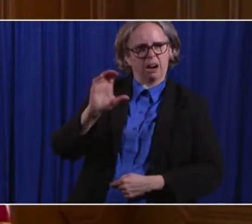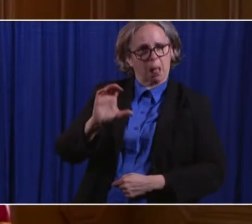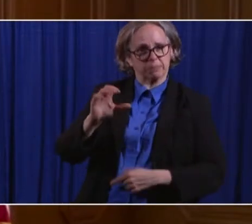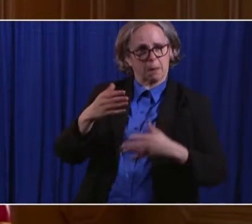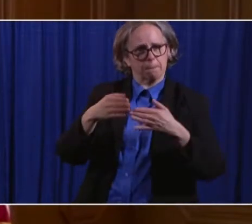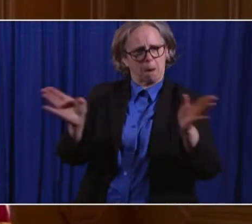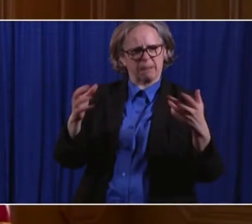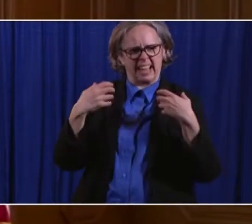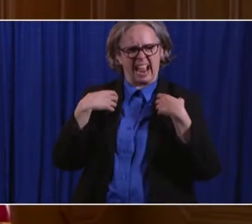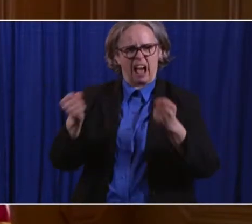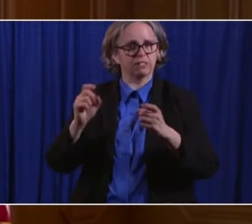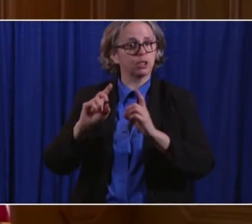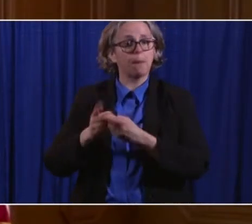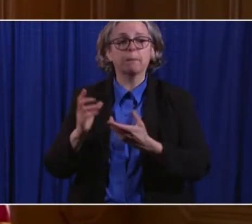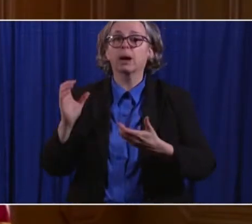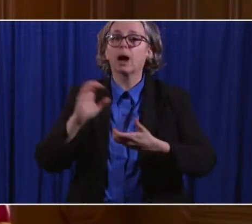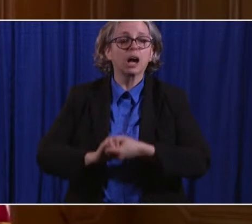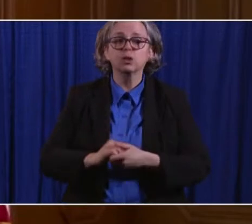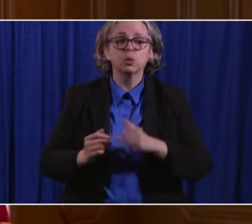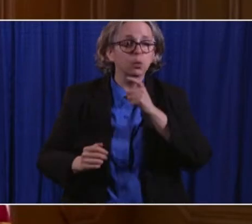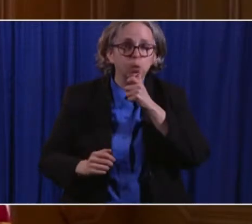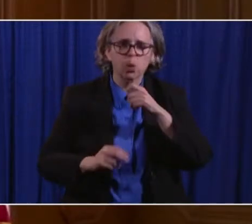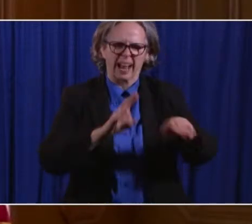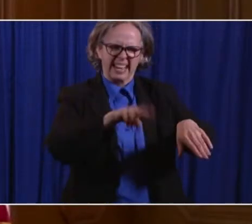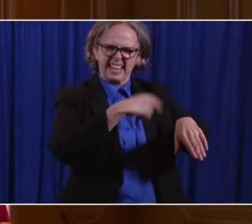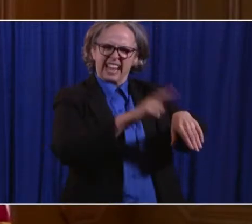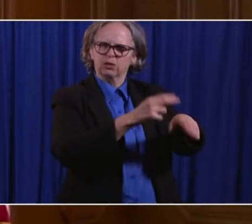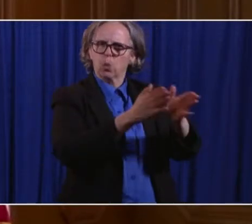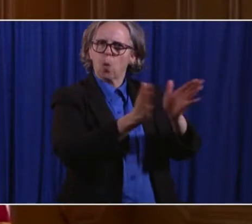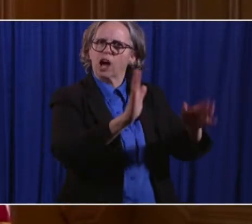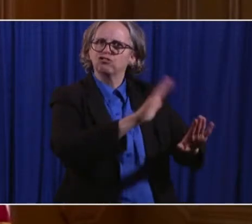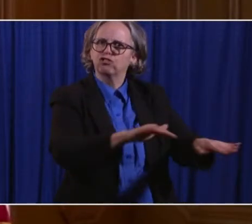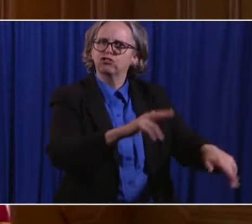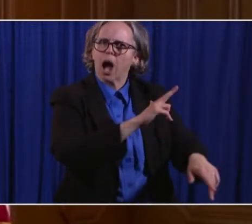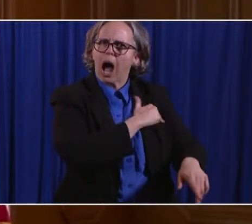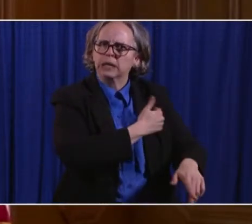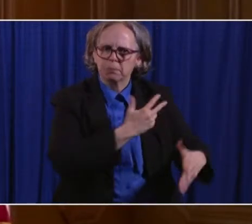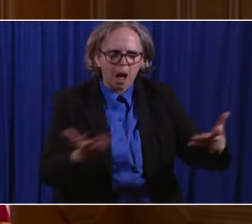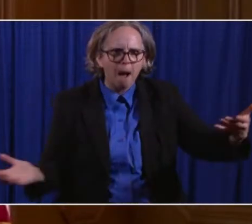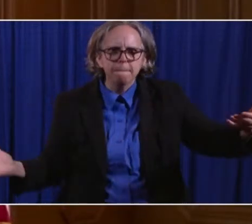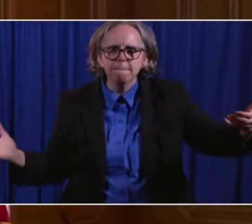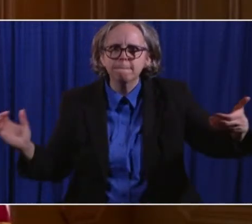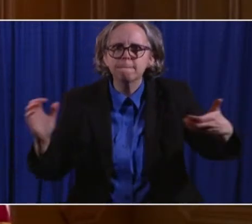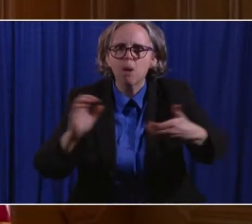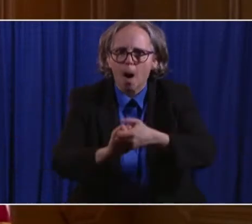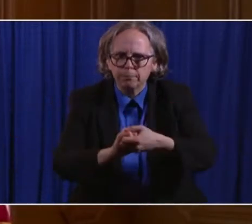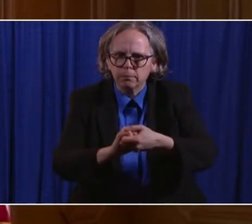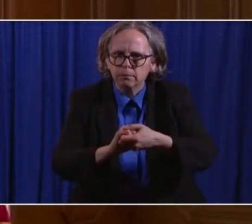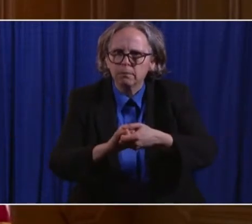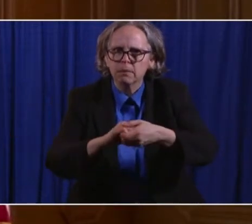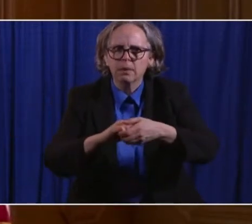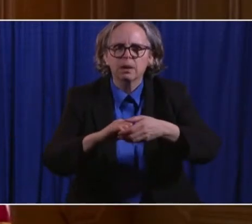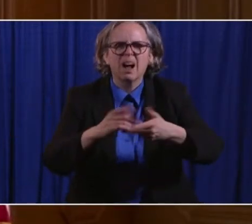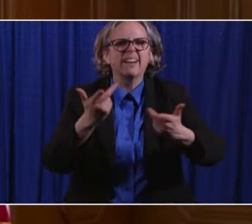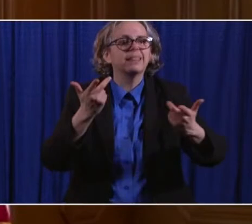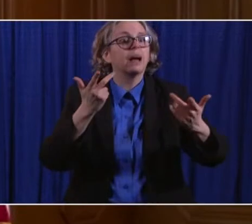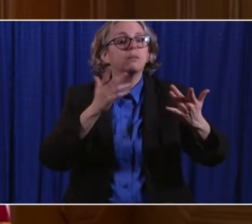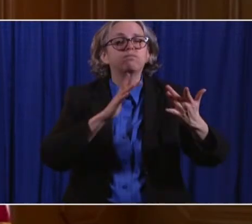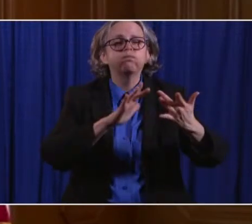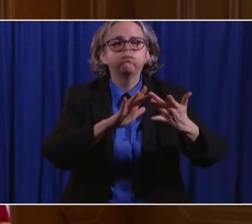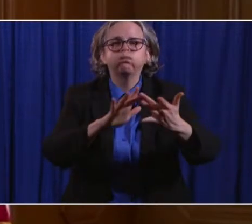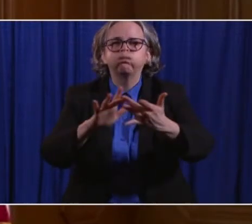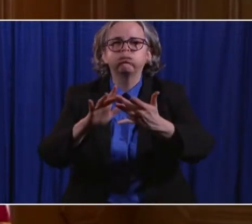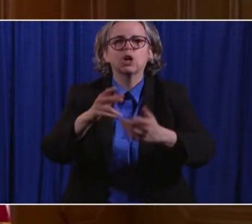Children's Hospital reaching out and coming together with two of our high schools in